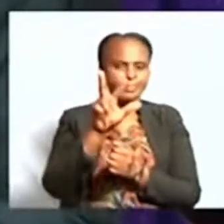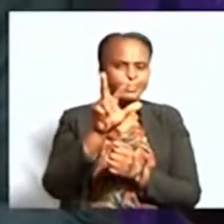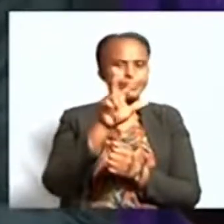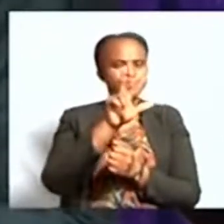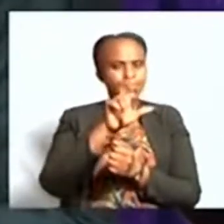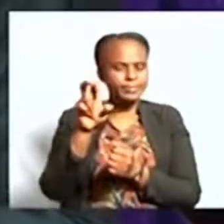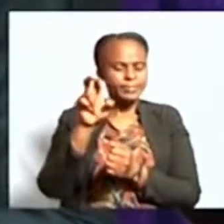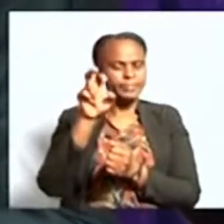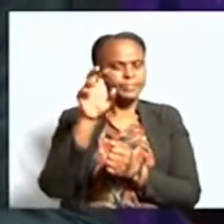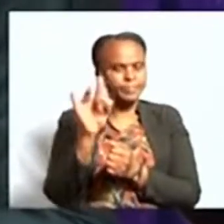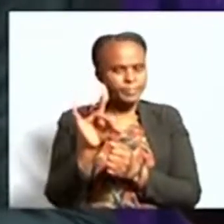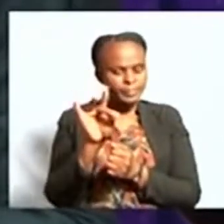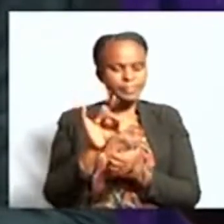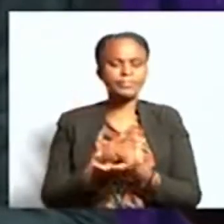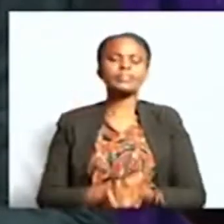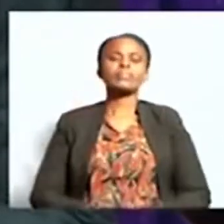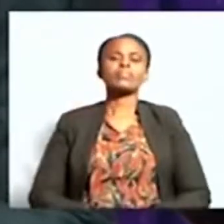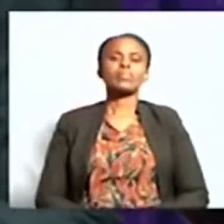18,349,308.